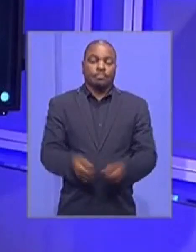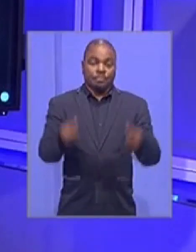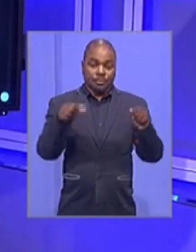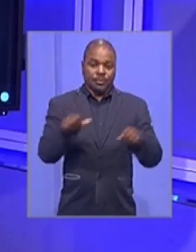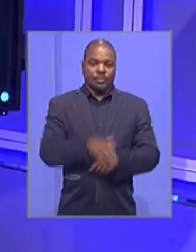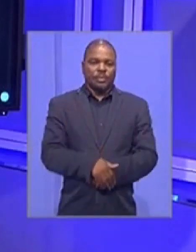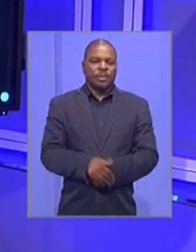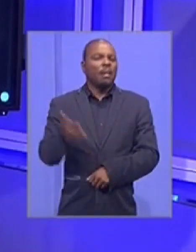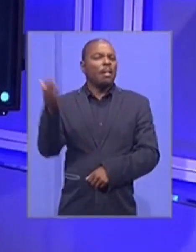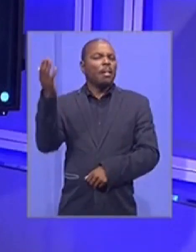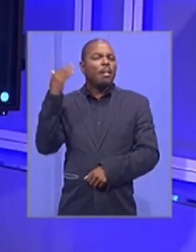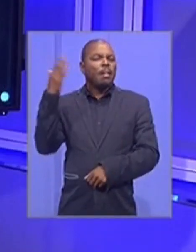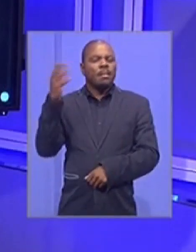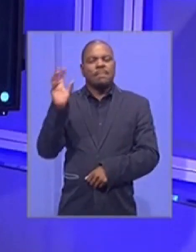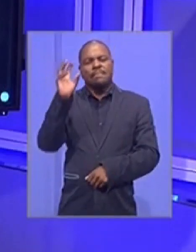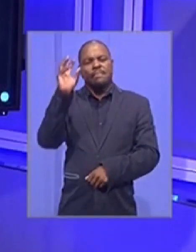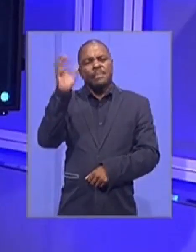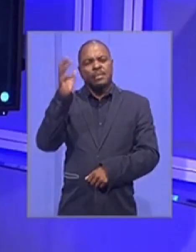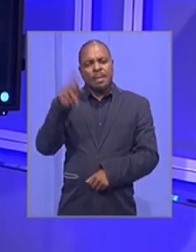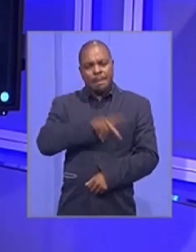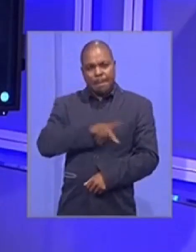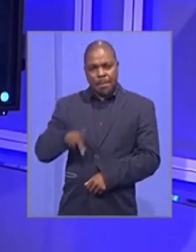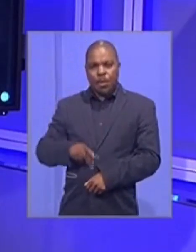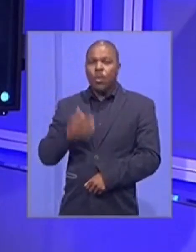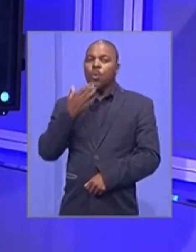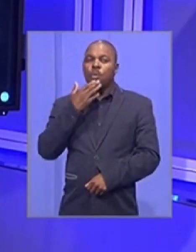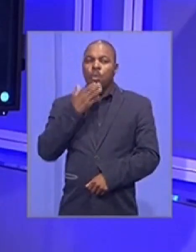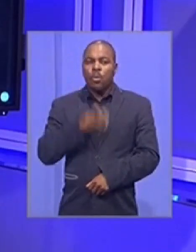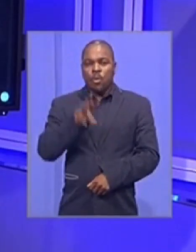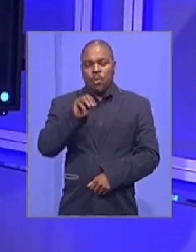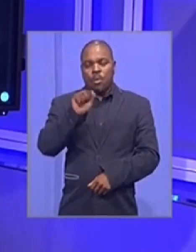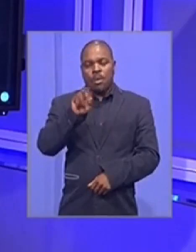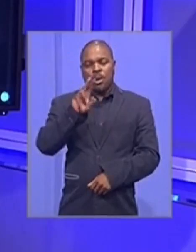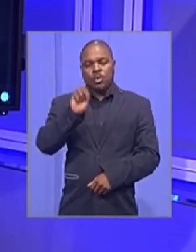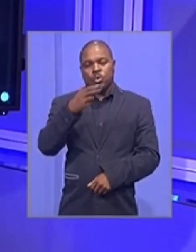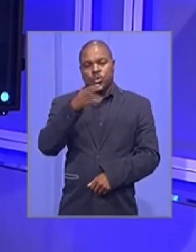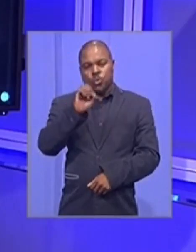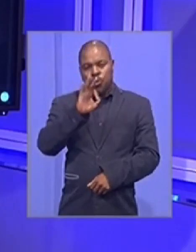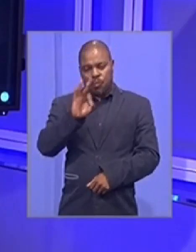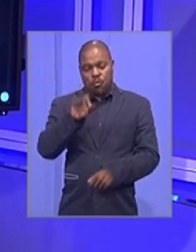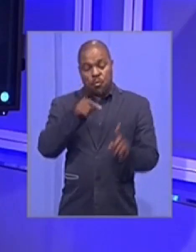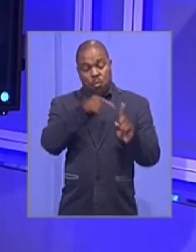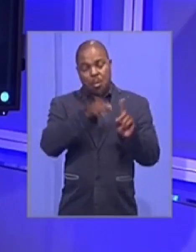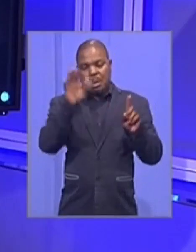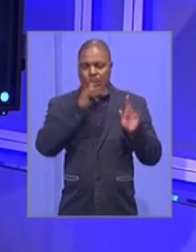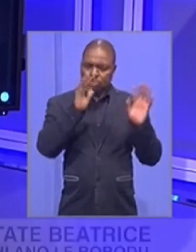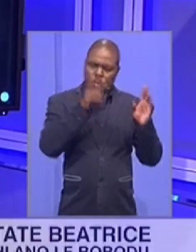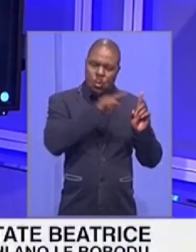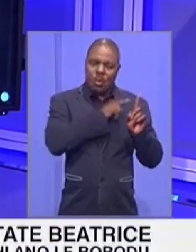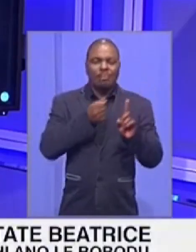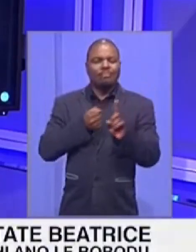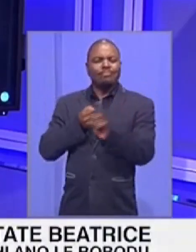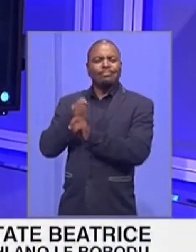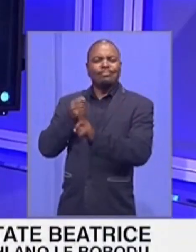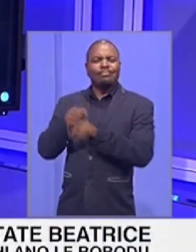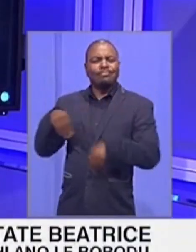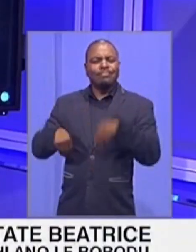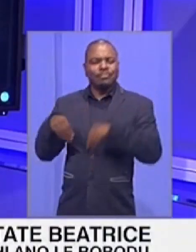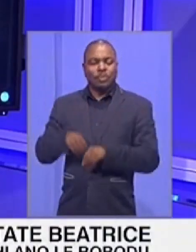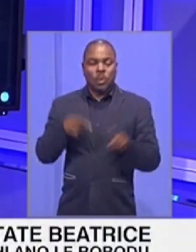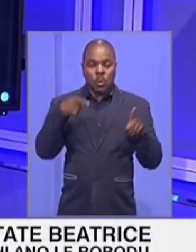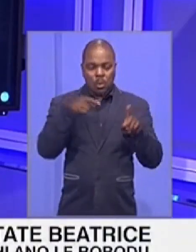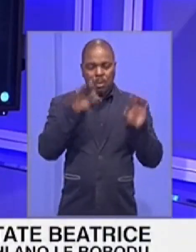Kaolele ntonakgolo ya Free State ya mehleng e leng Francis Patrice Mashofo o tholeditswe ka o lwantsha bobodu. Di boitshebeletsong ya hae ya bofifi